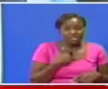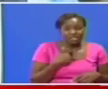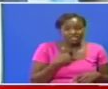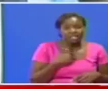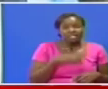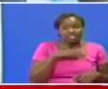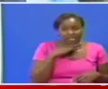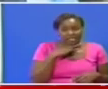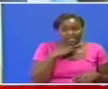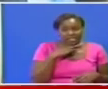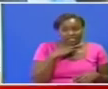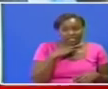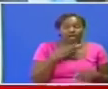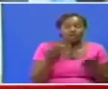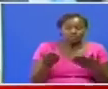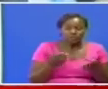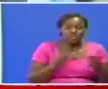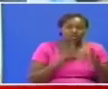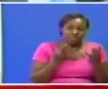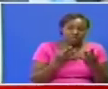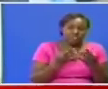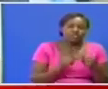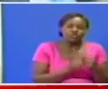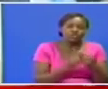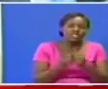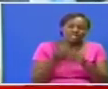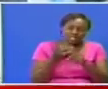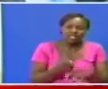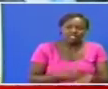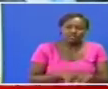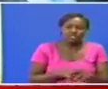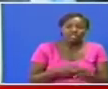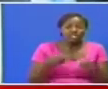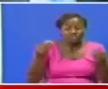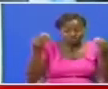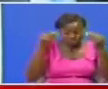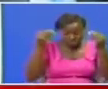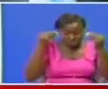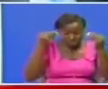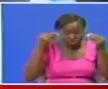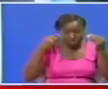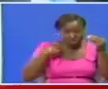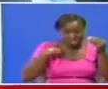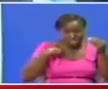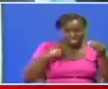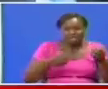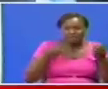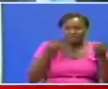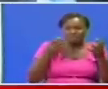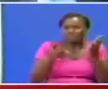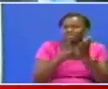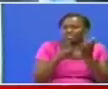peace, held our family together through tough times. She taught me many lessons in